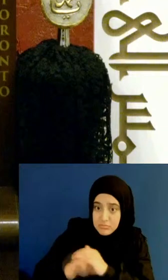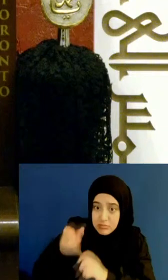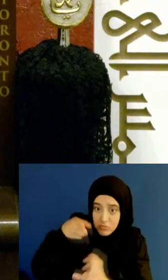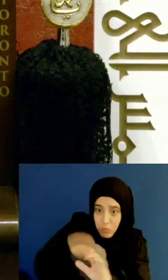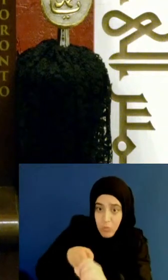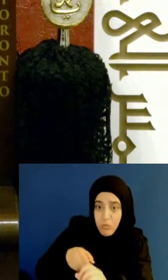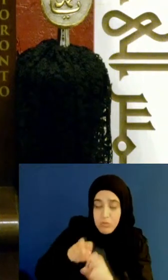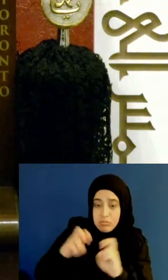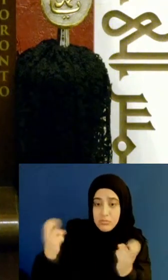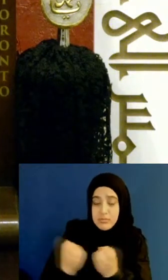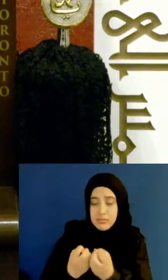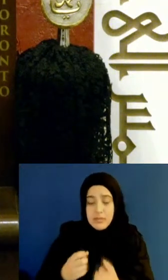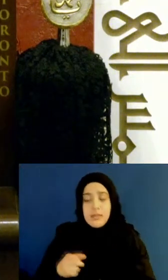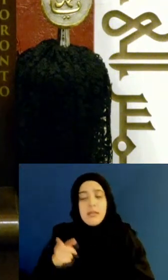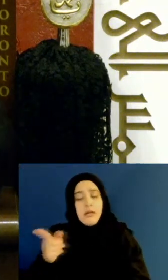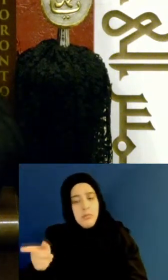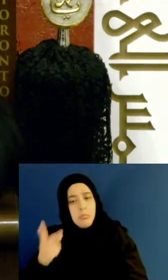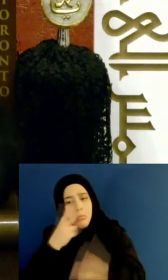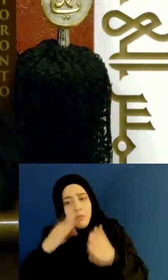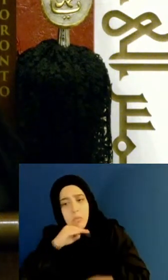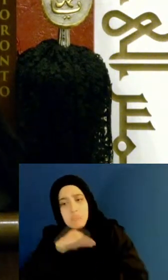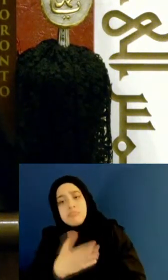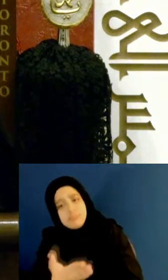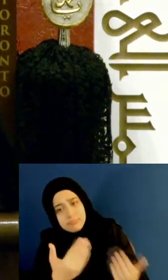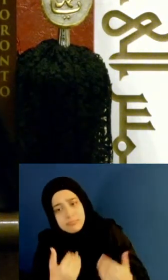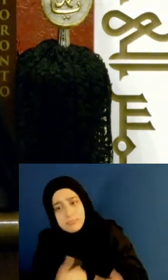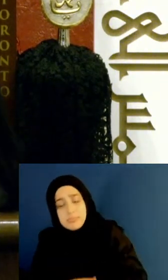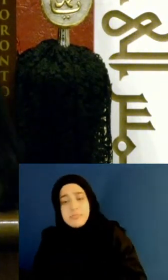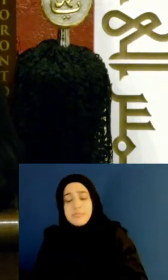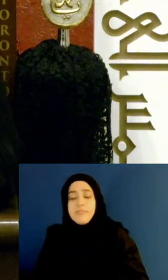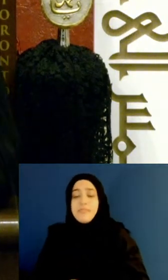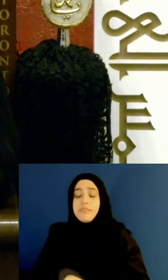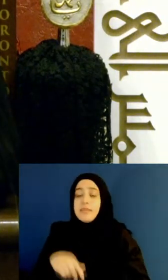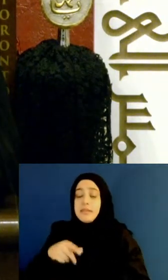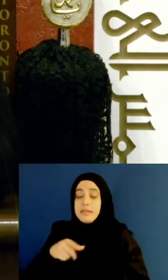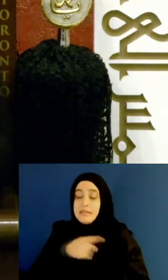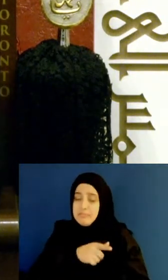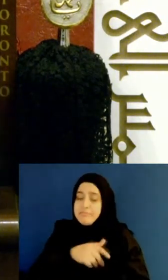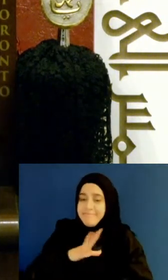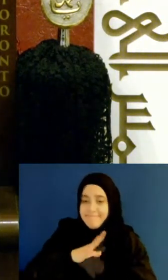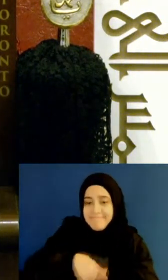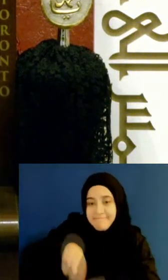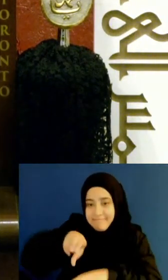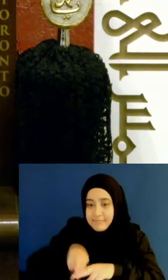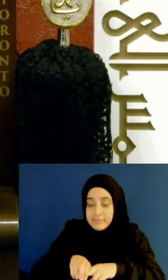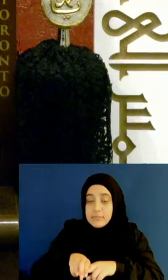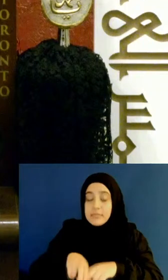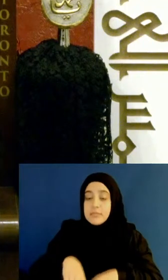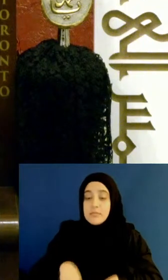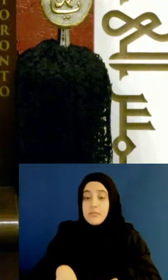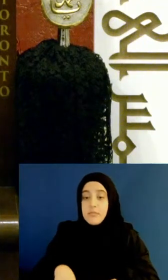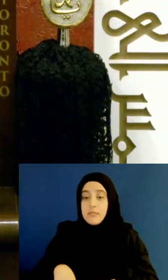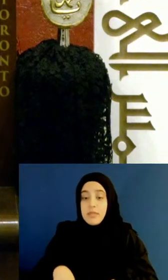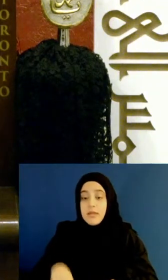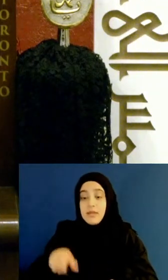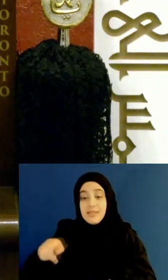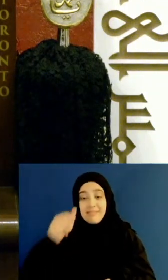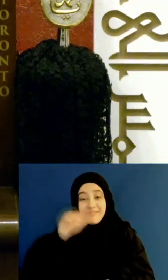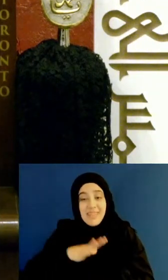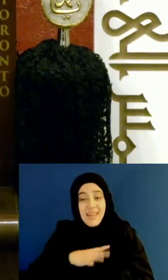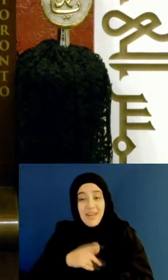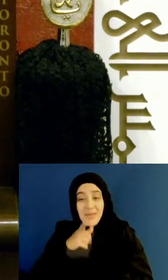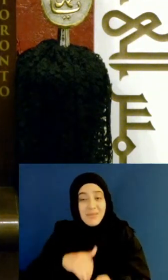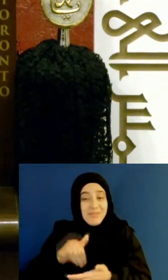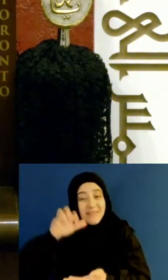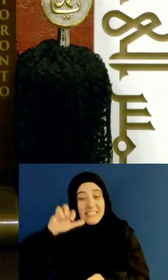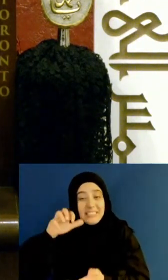this expensive abba just kind of moved it, as if to say, don't touch my clothes.